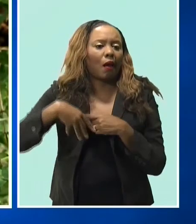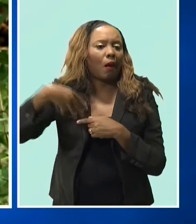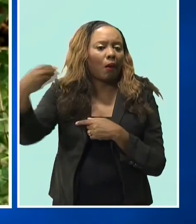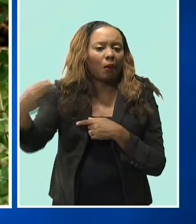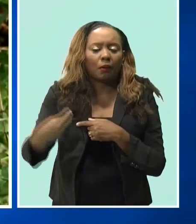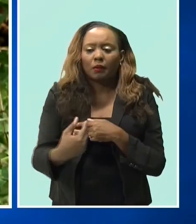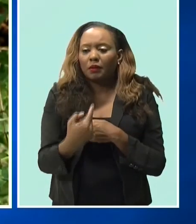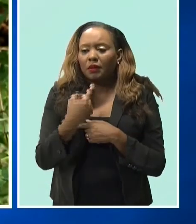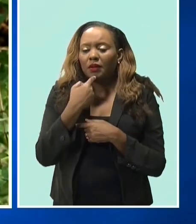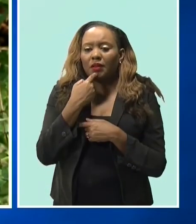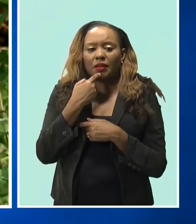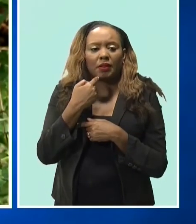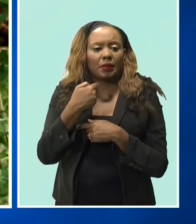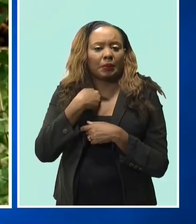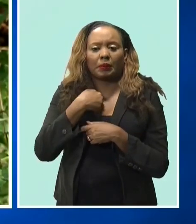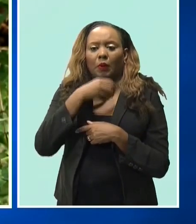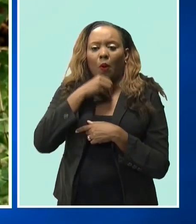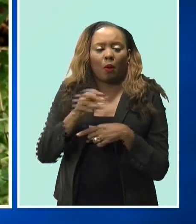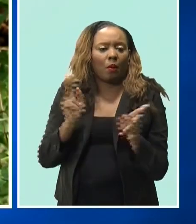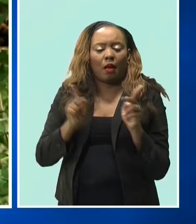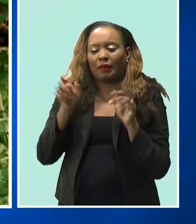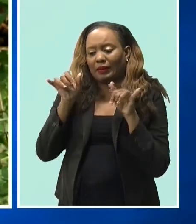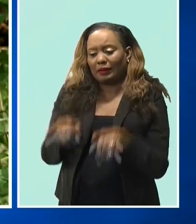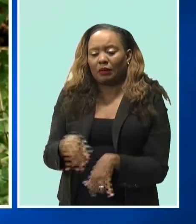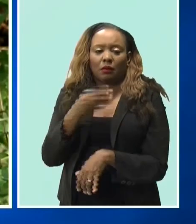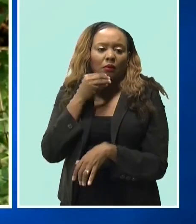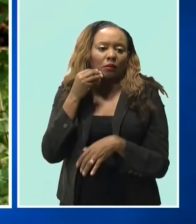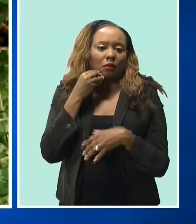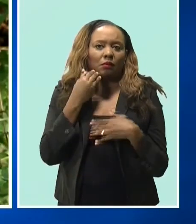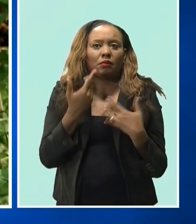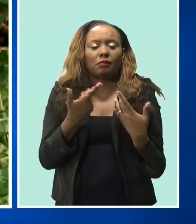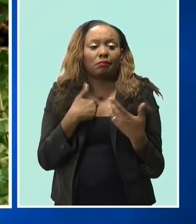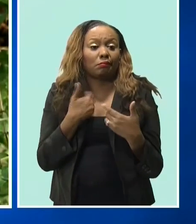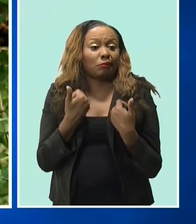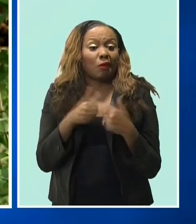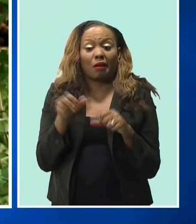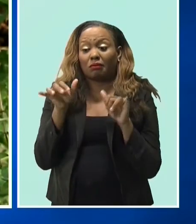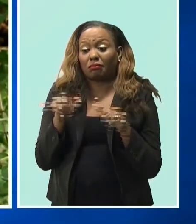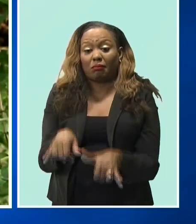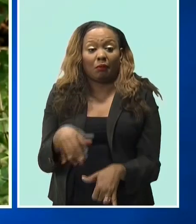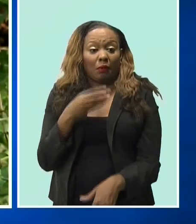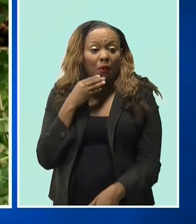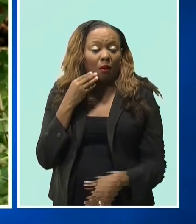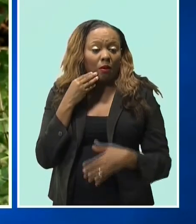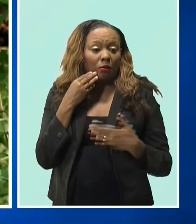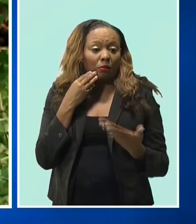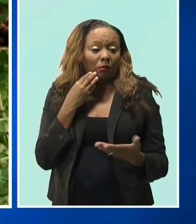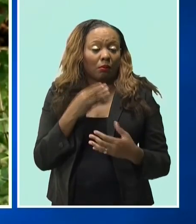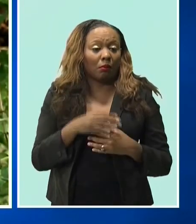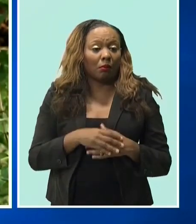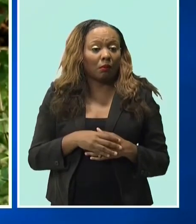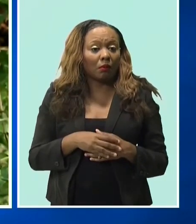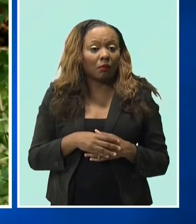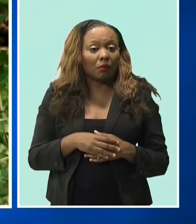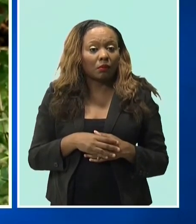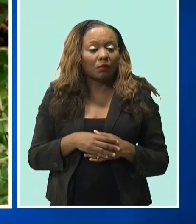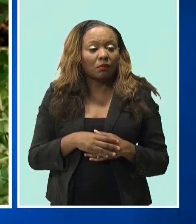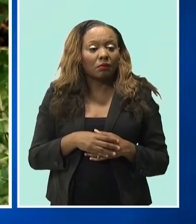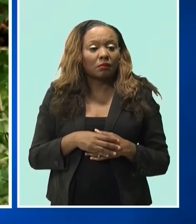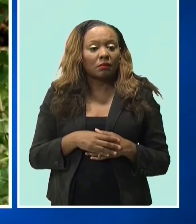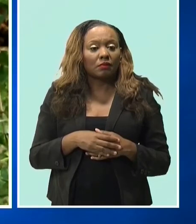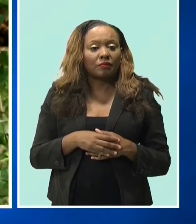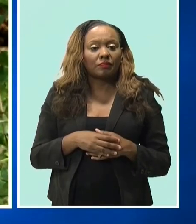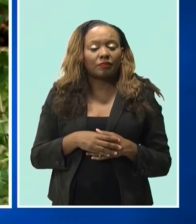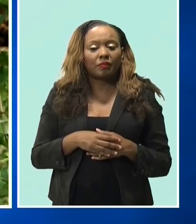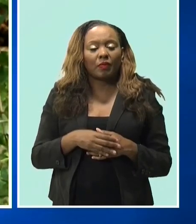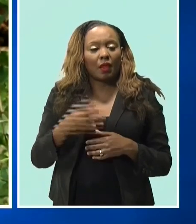they said the elderly must stay in. So I try to stay in and ask somebody